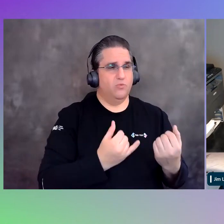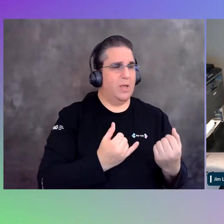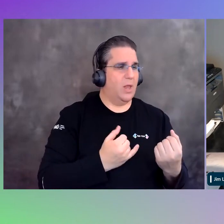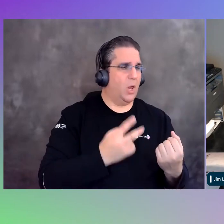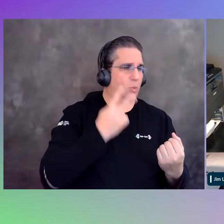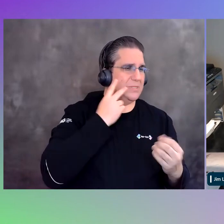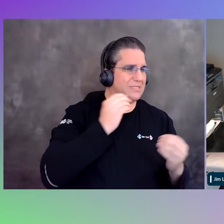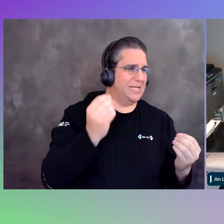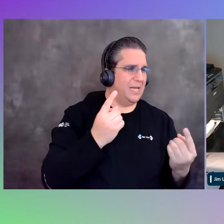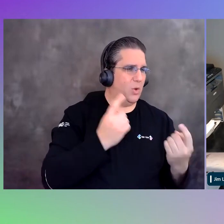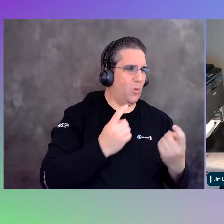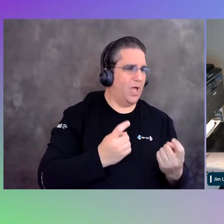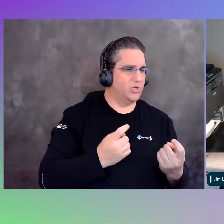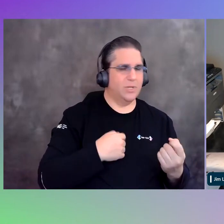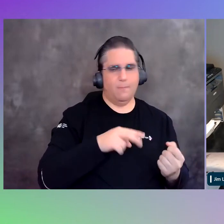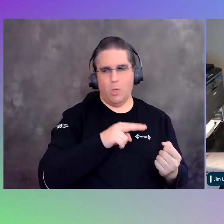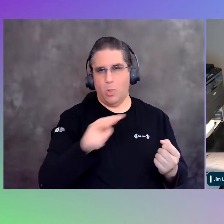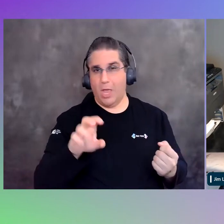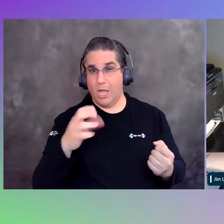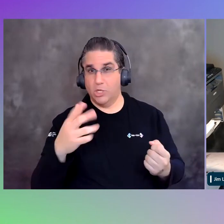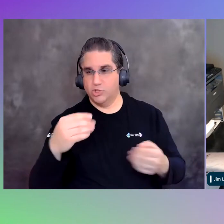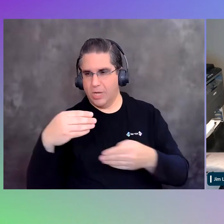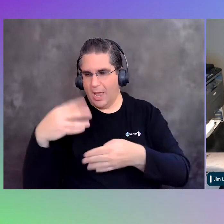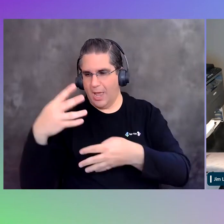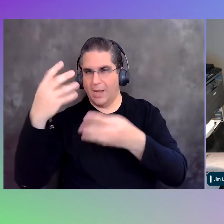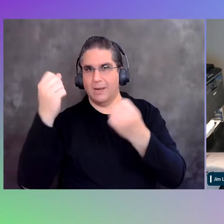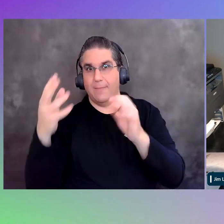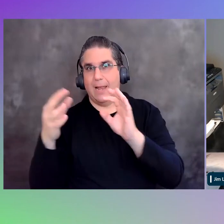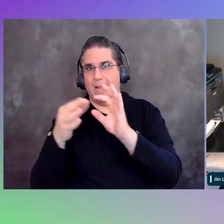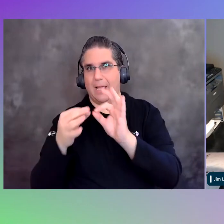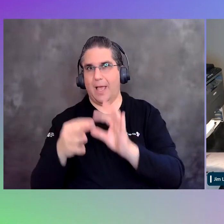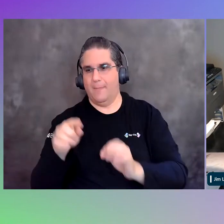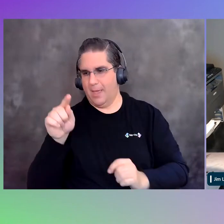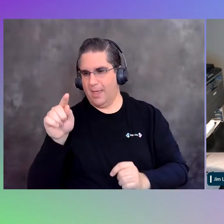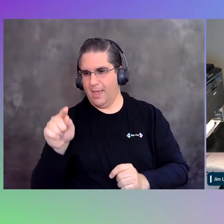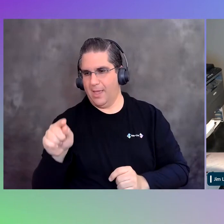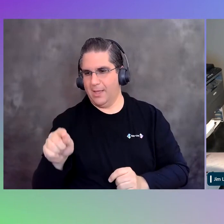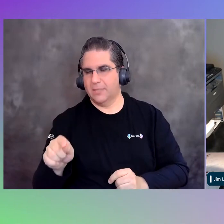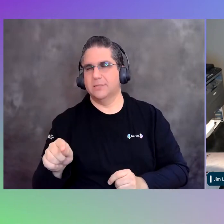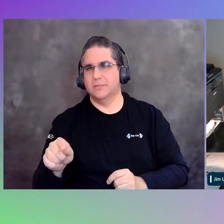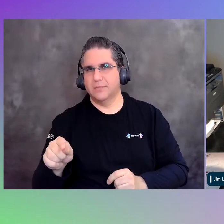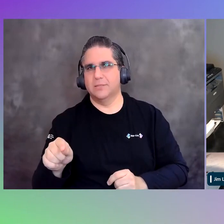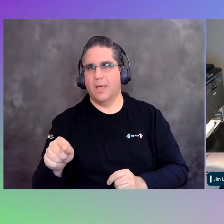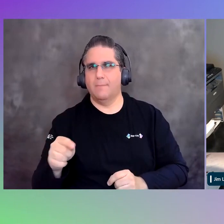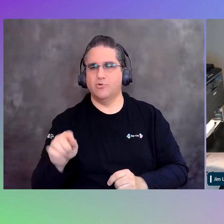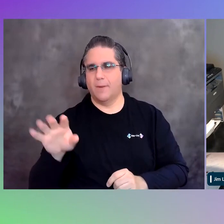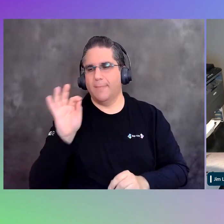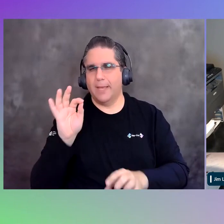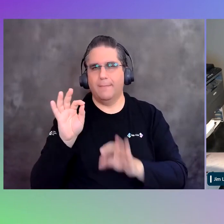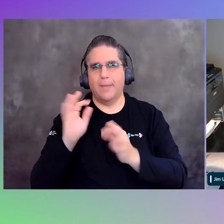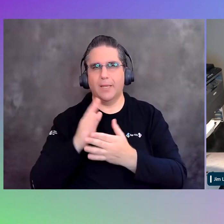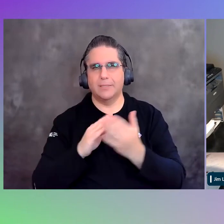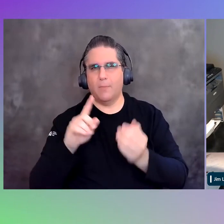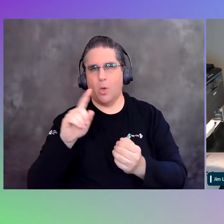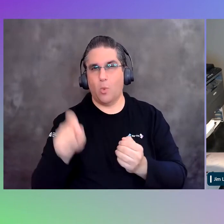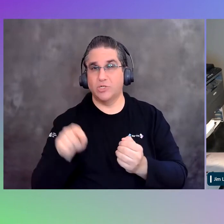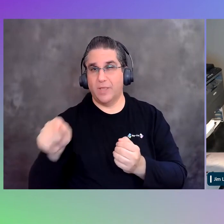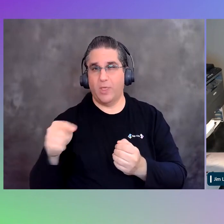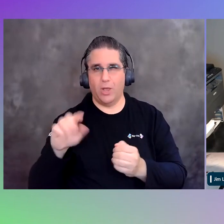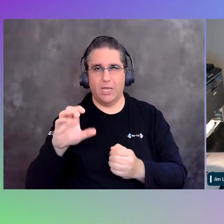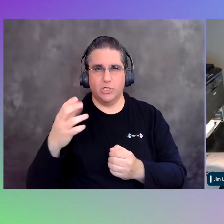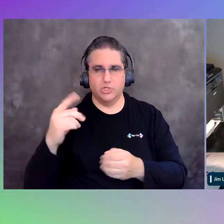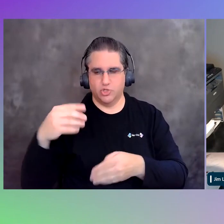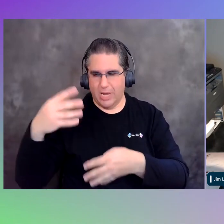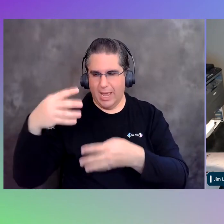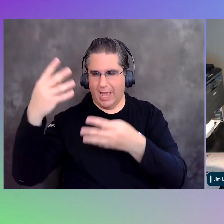I am scanning through the chat. There was a lot of comments within here and just looking for specific questions.